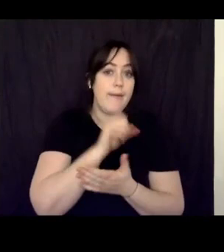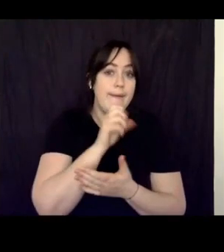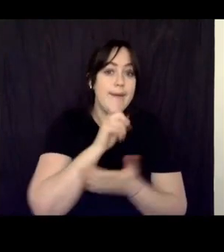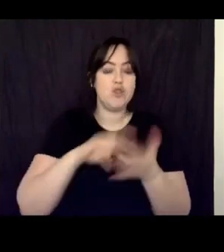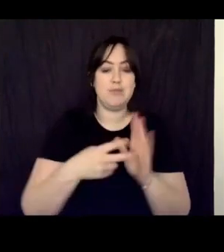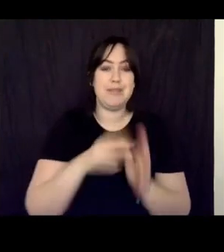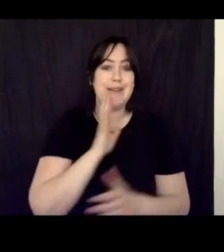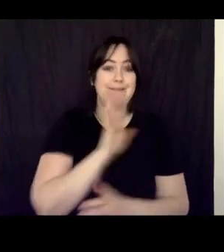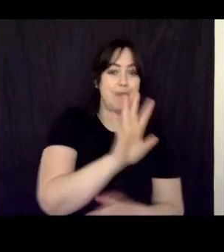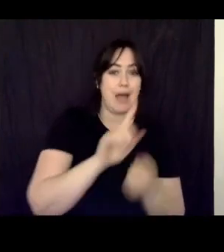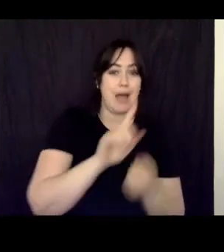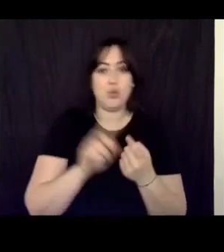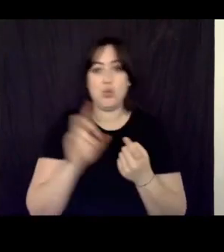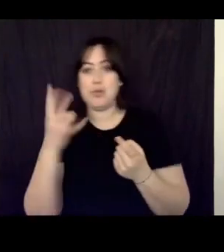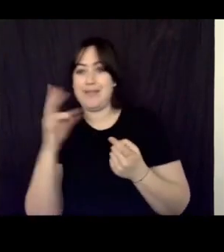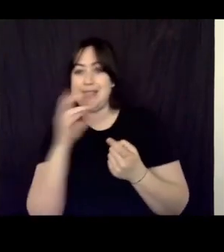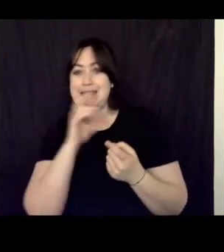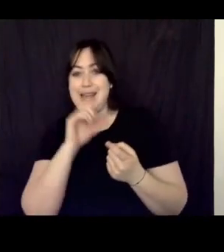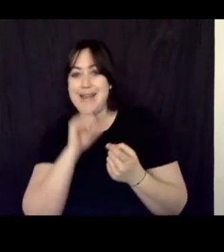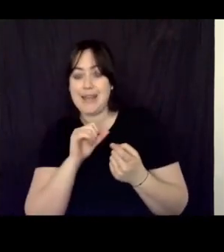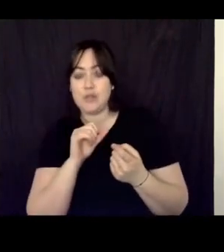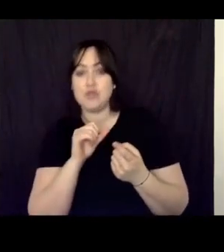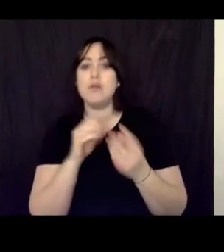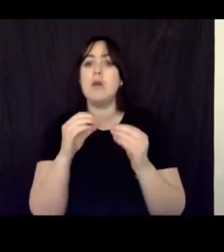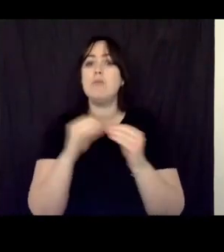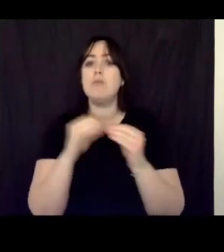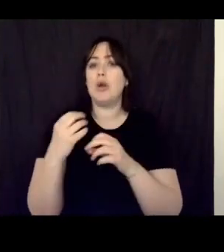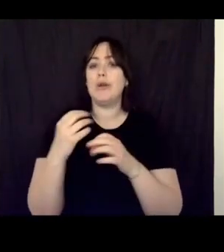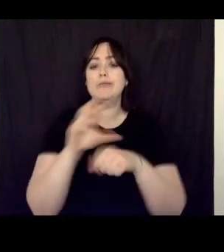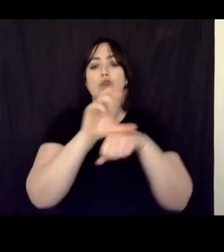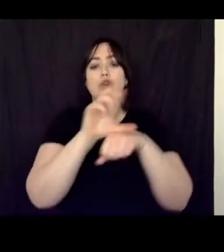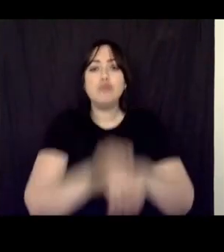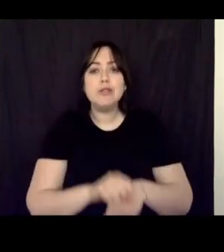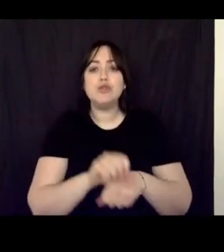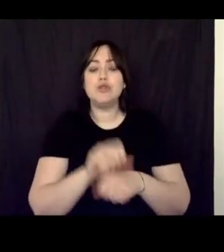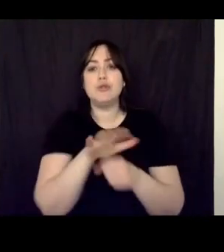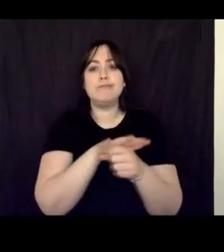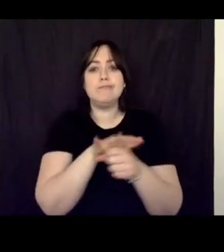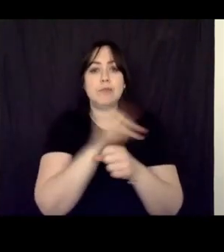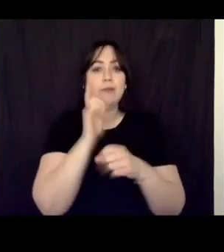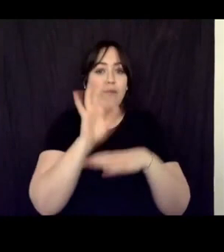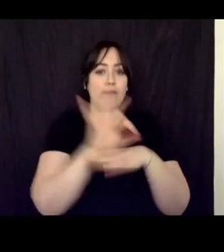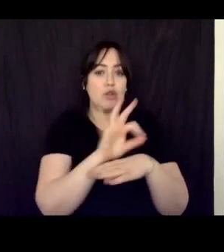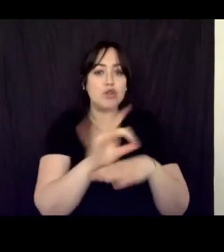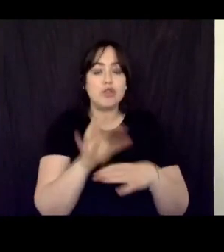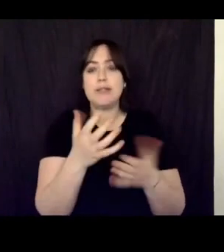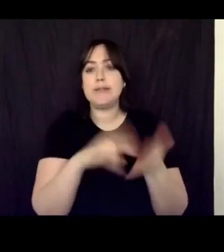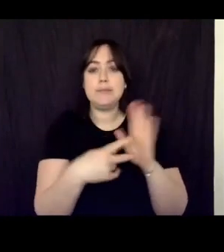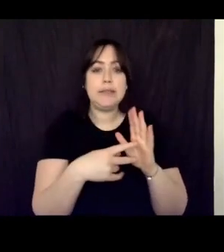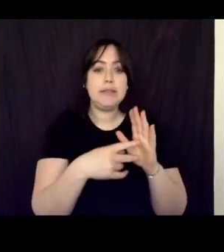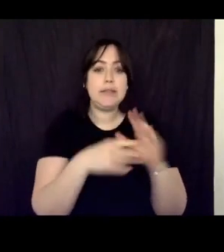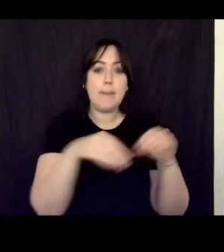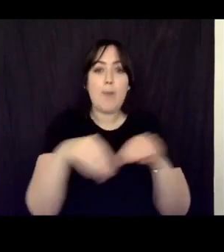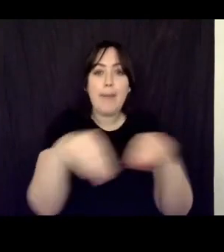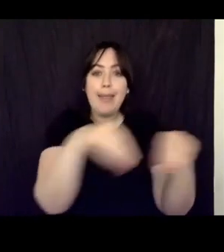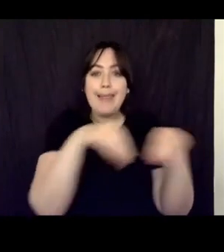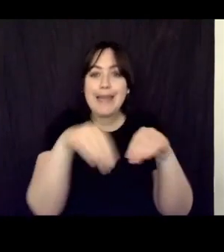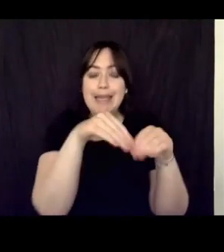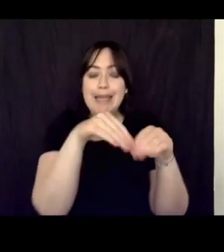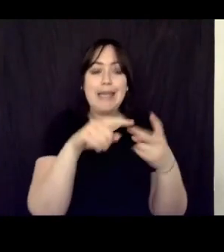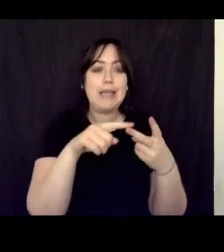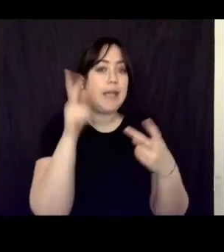more traditional domains of functioning, like for instance mobility and hearing and